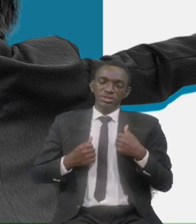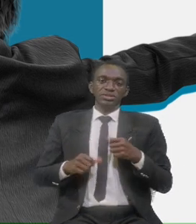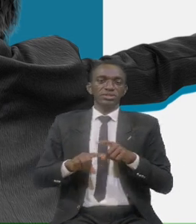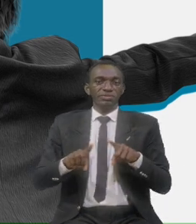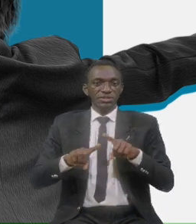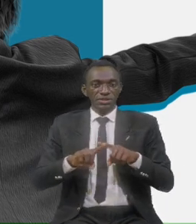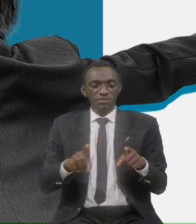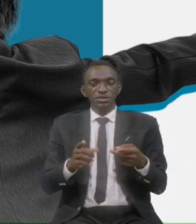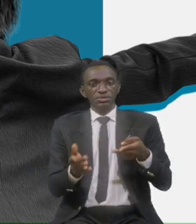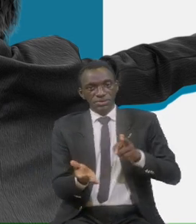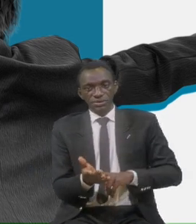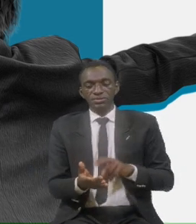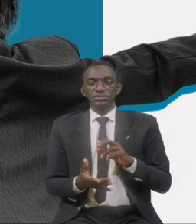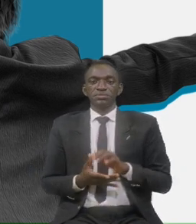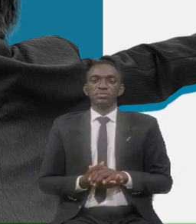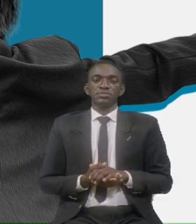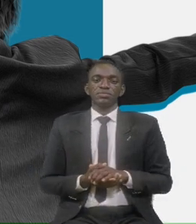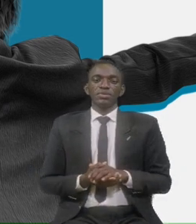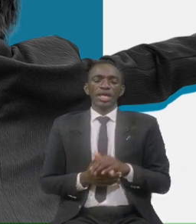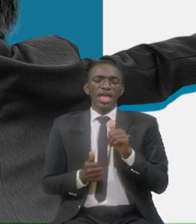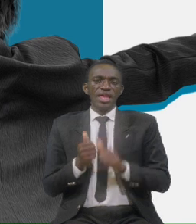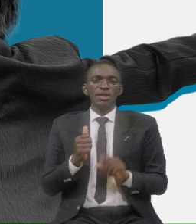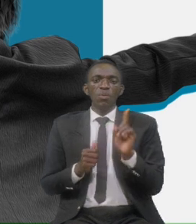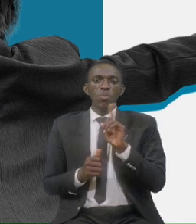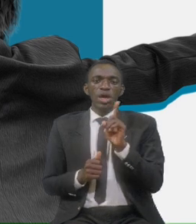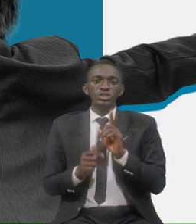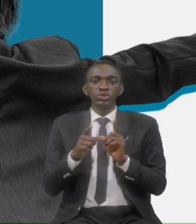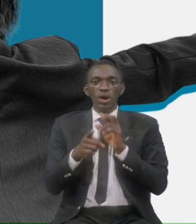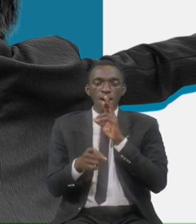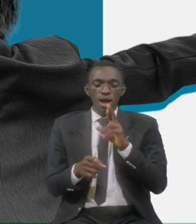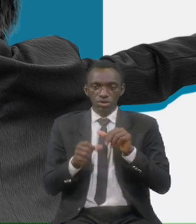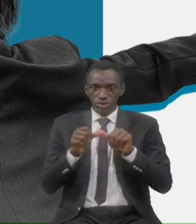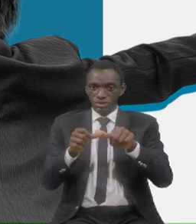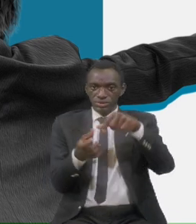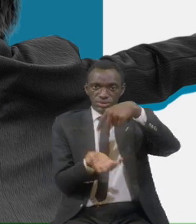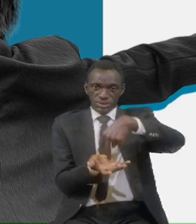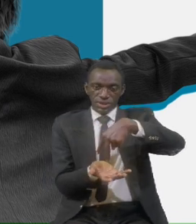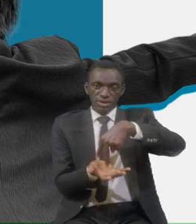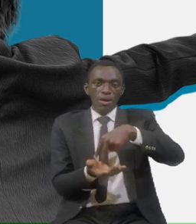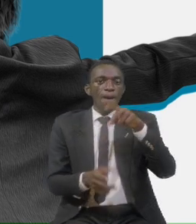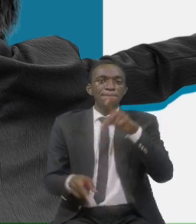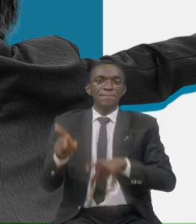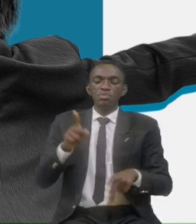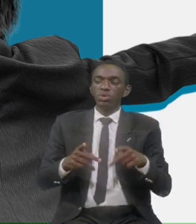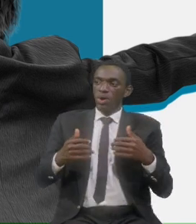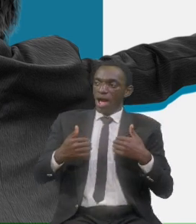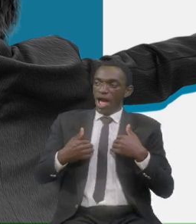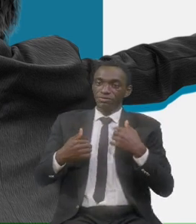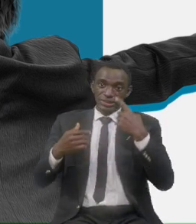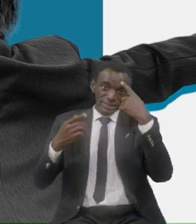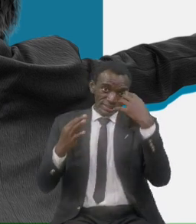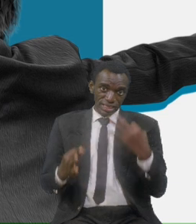Wherever you are, keep standing. Those of you who have made this important decision today,